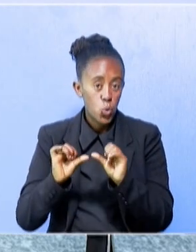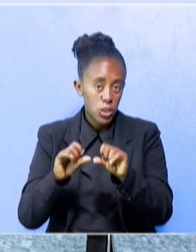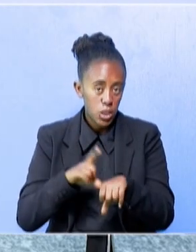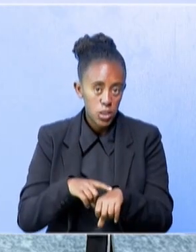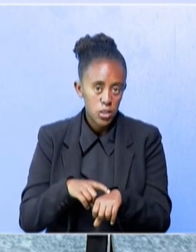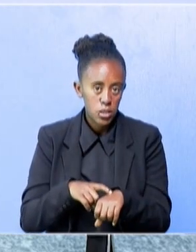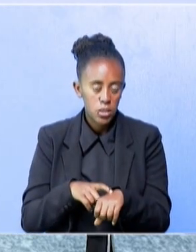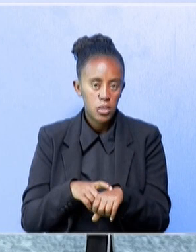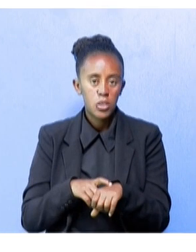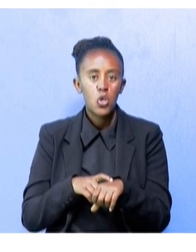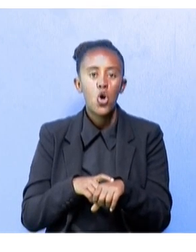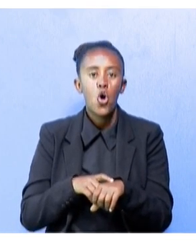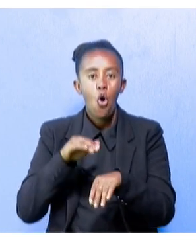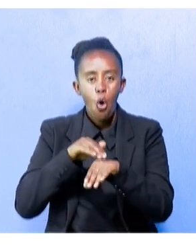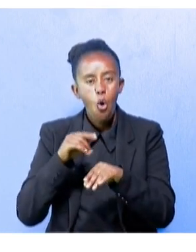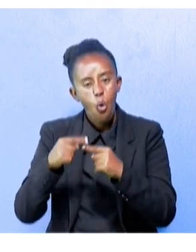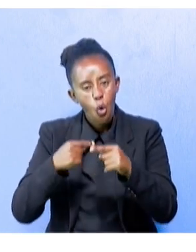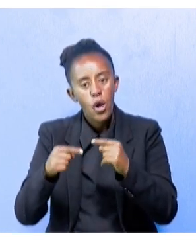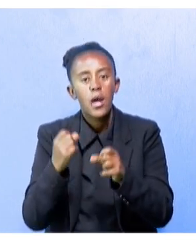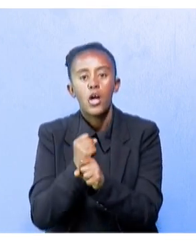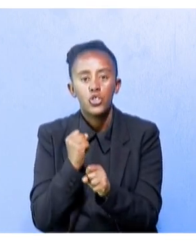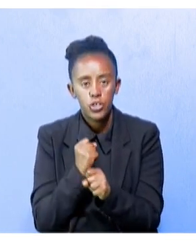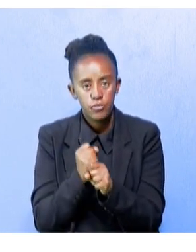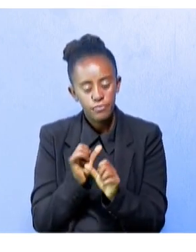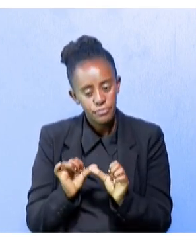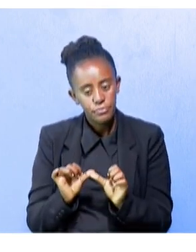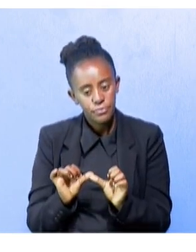is ongoing action.